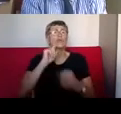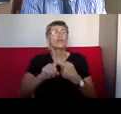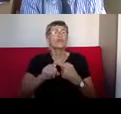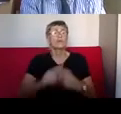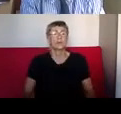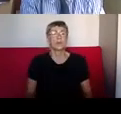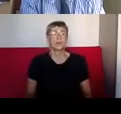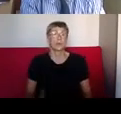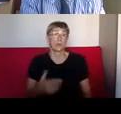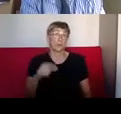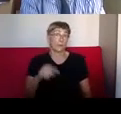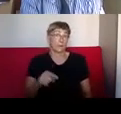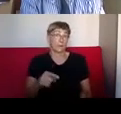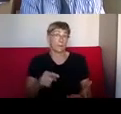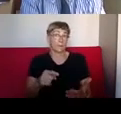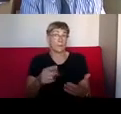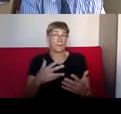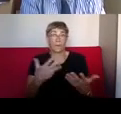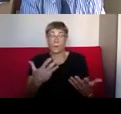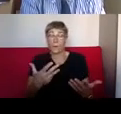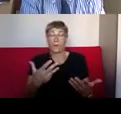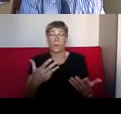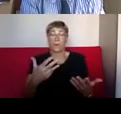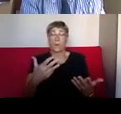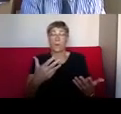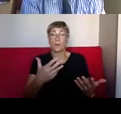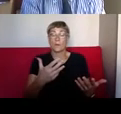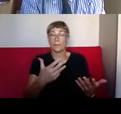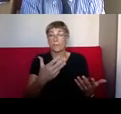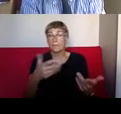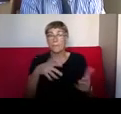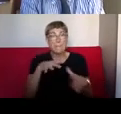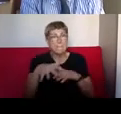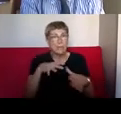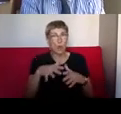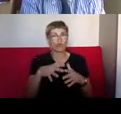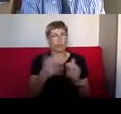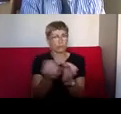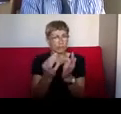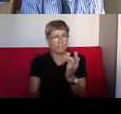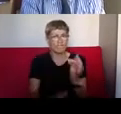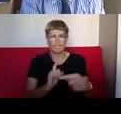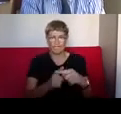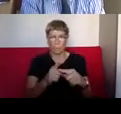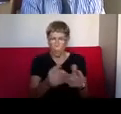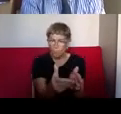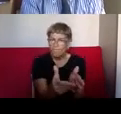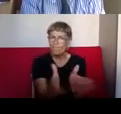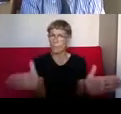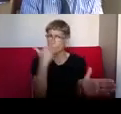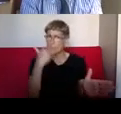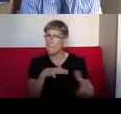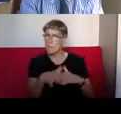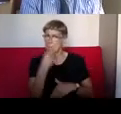offer in order to draw from it and offer convincing qualitative and quantitative elements